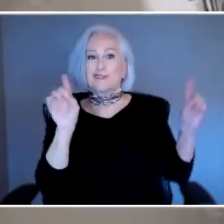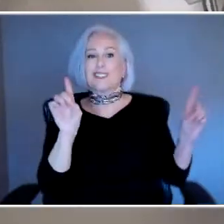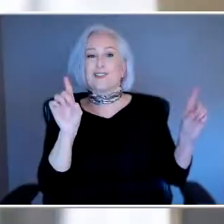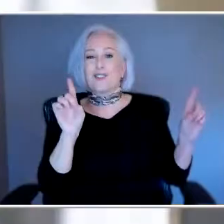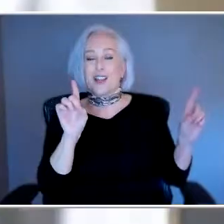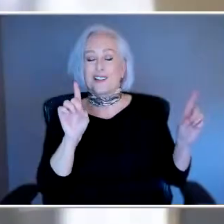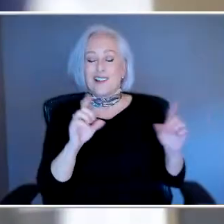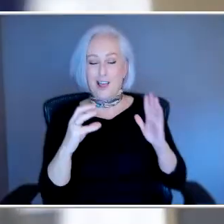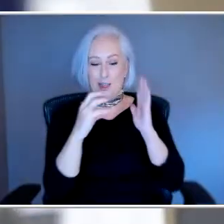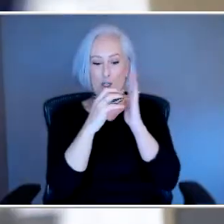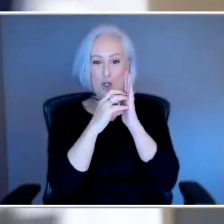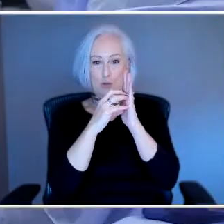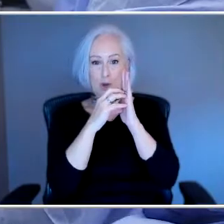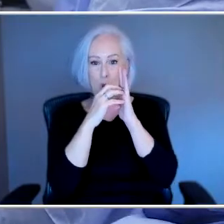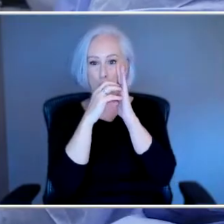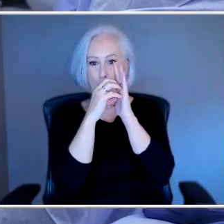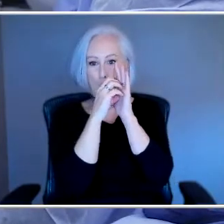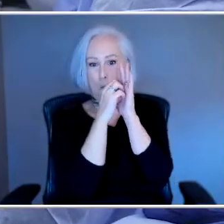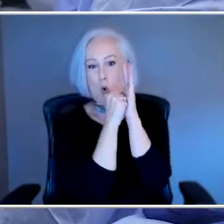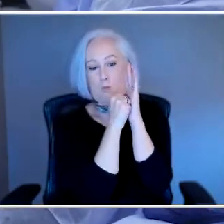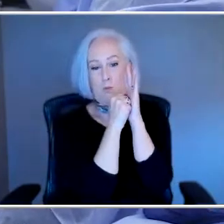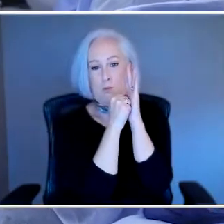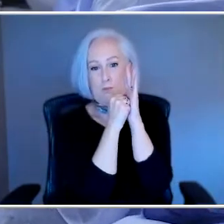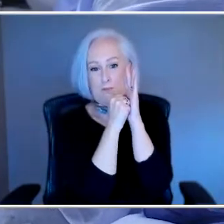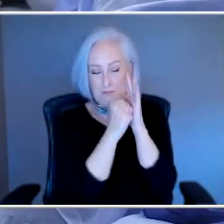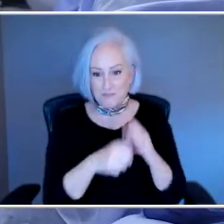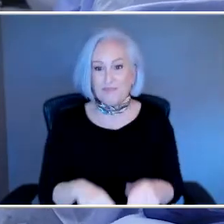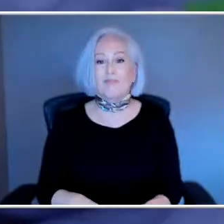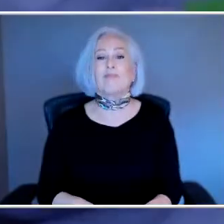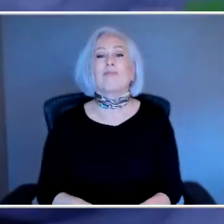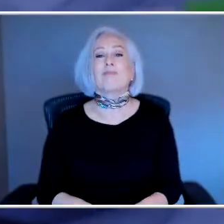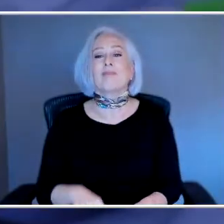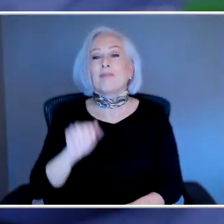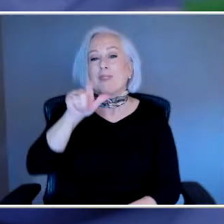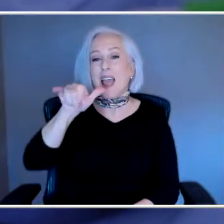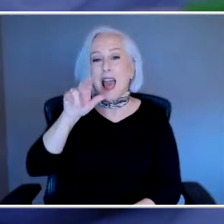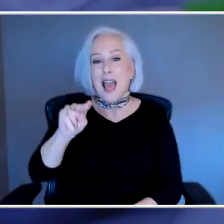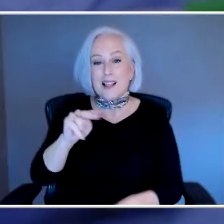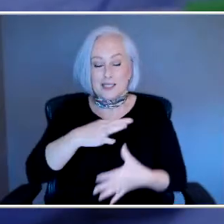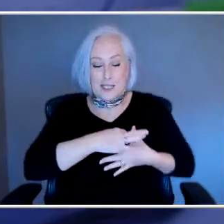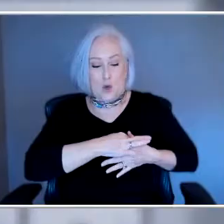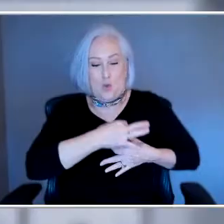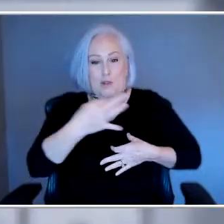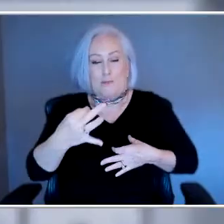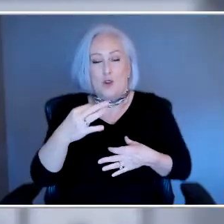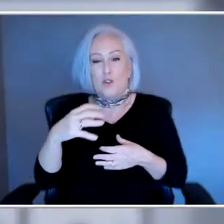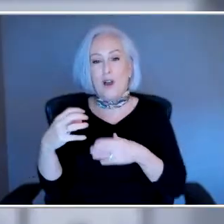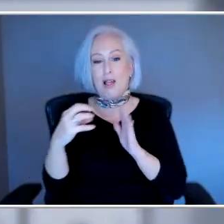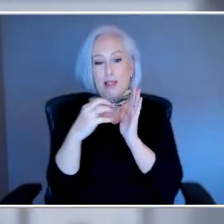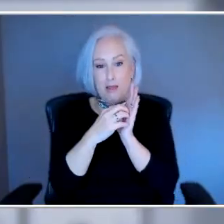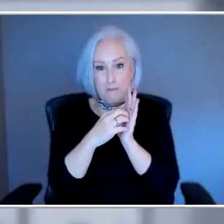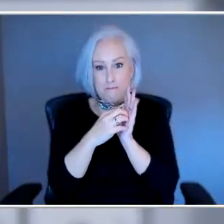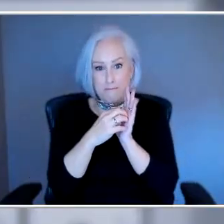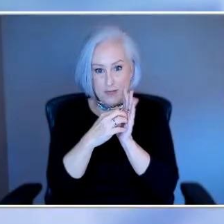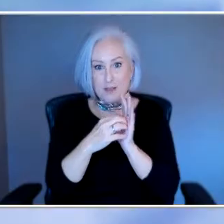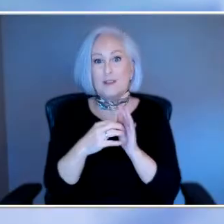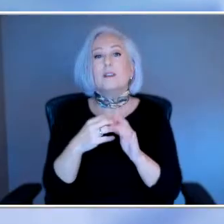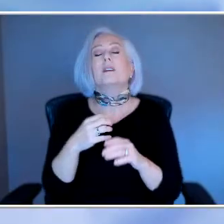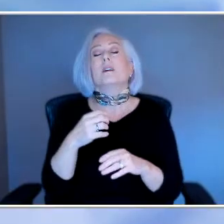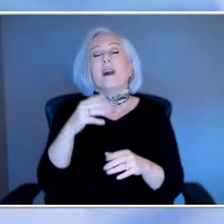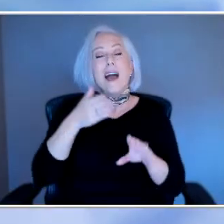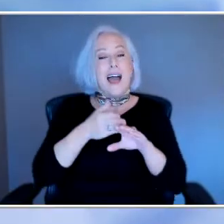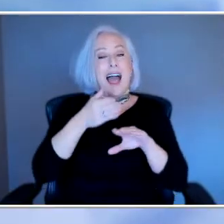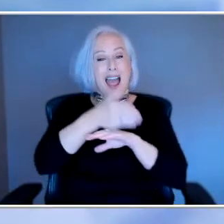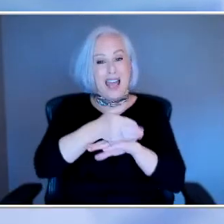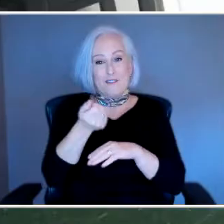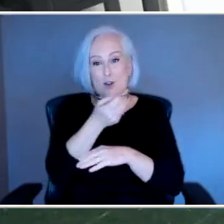back into your room. Okay. Allison had a lumpectomy to remove the tumor, and after a few